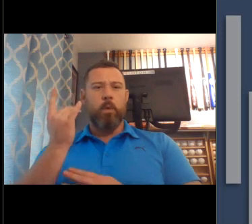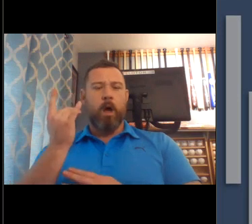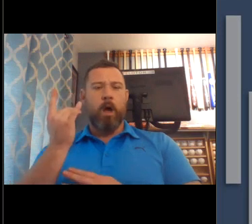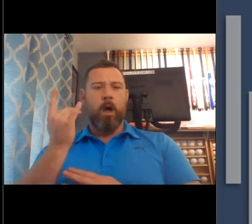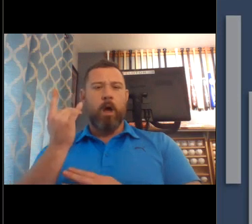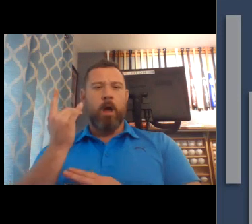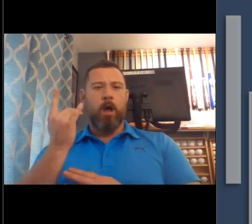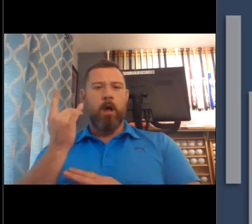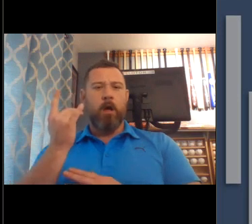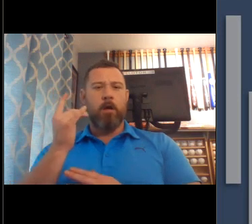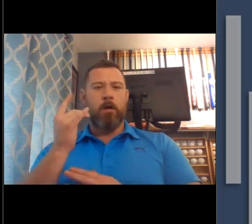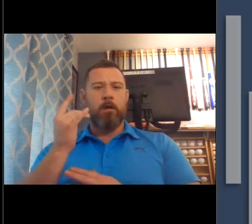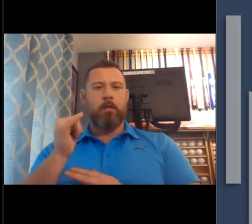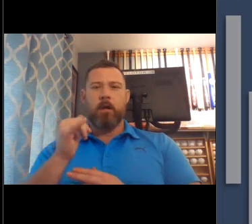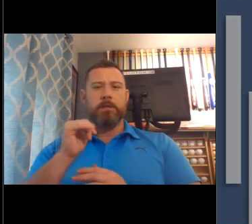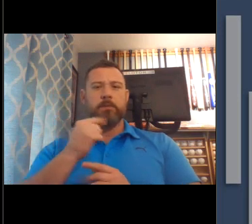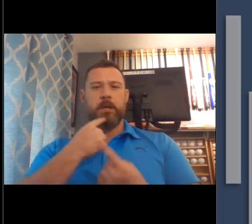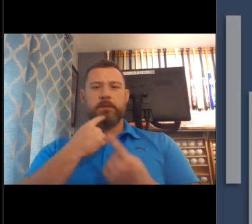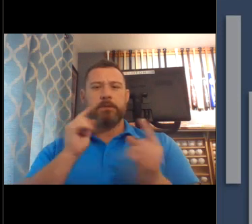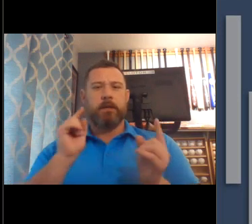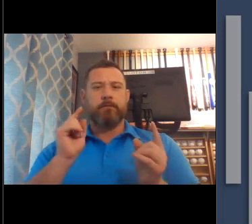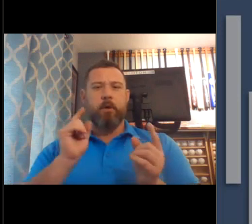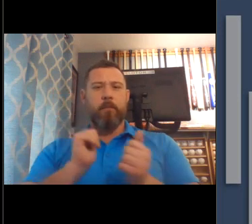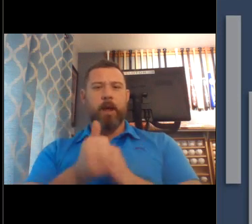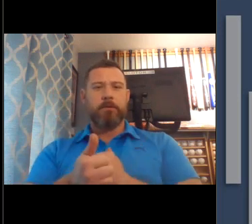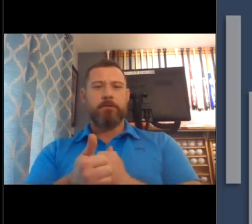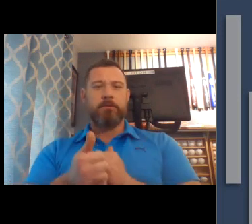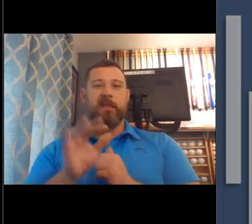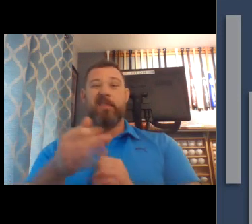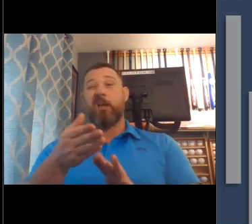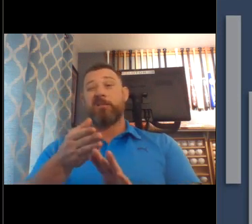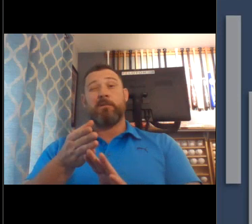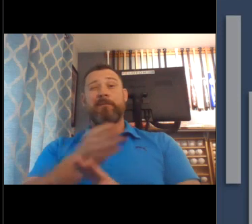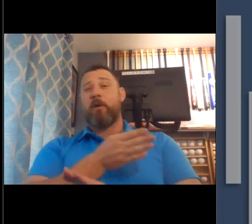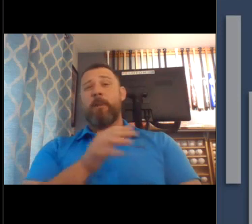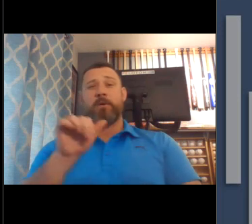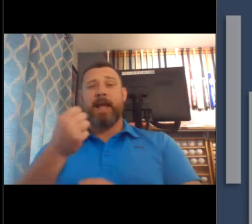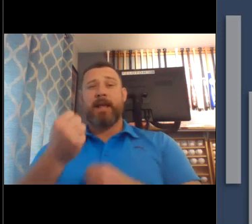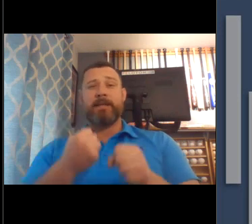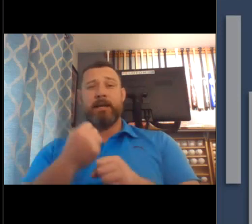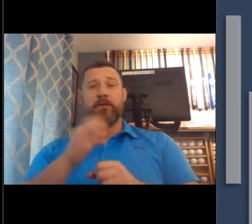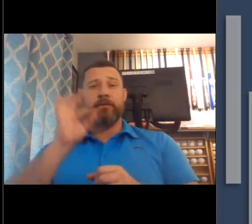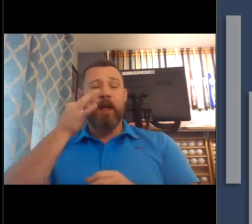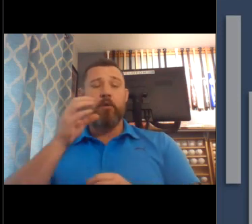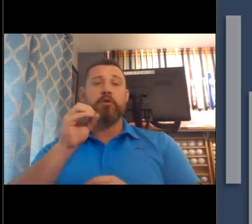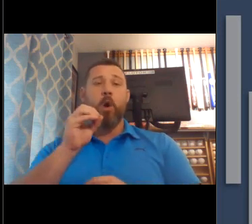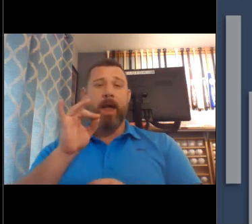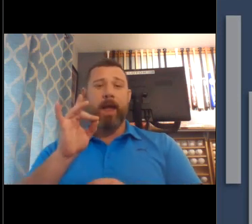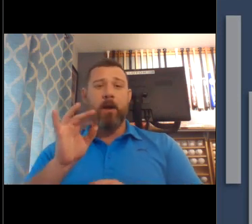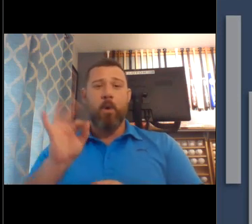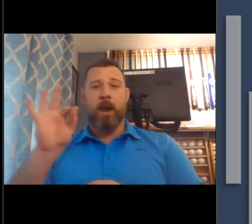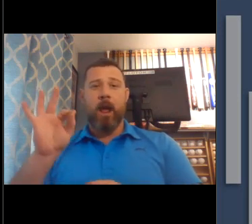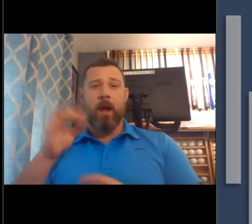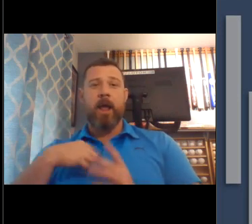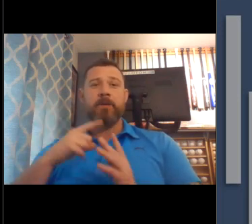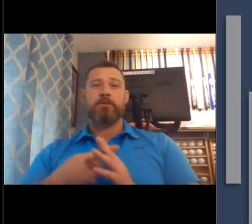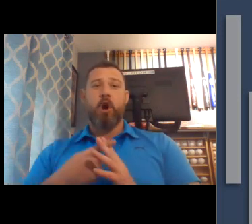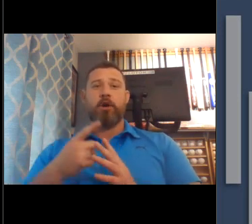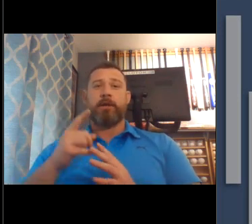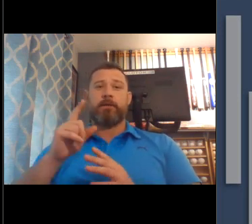that segment didn't? Well, I want to remind you that this predates me by about 10 years. The federal funding came in 08, 09. I started here in